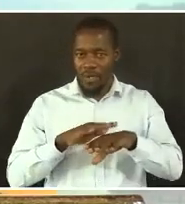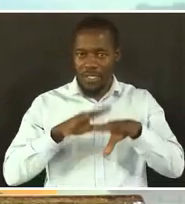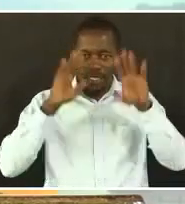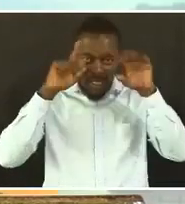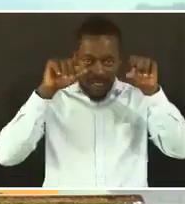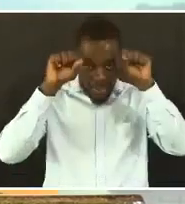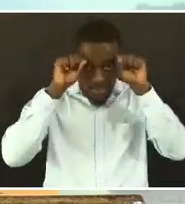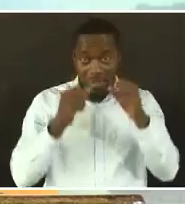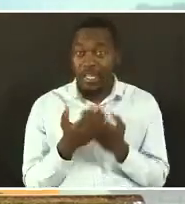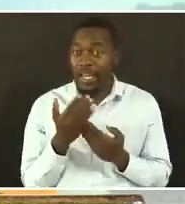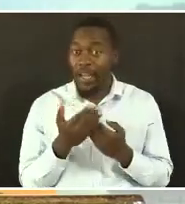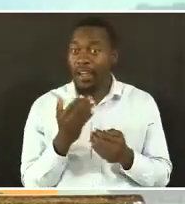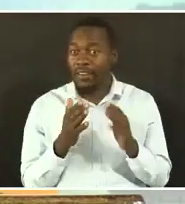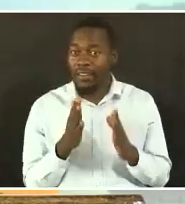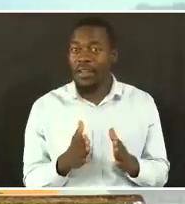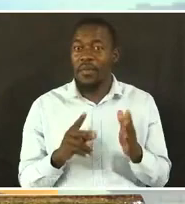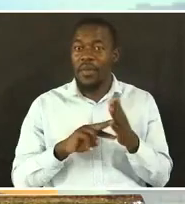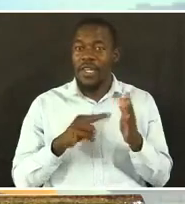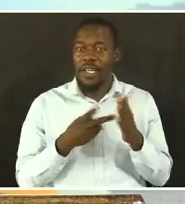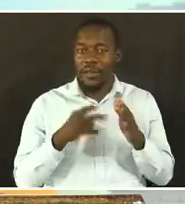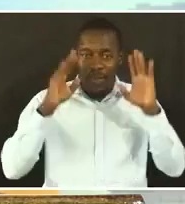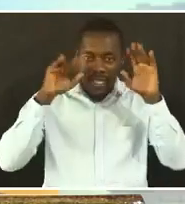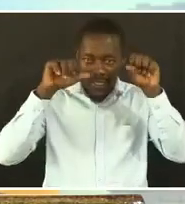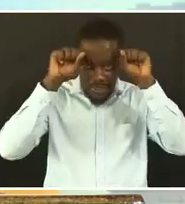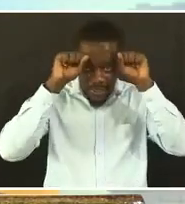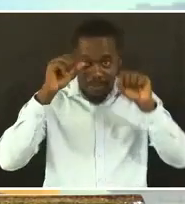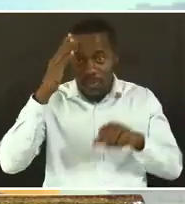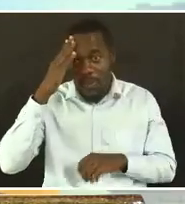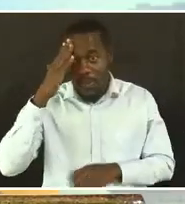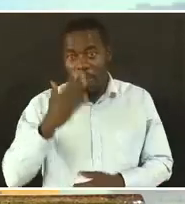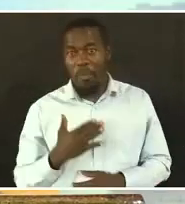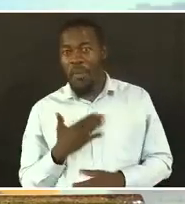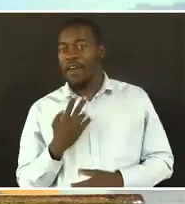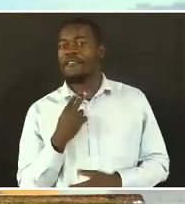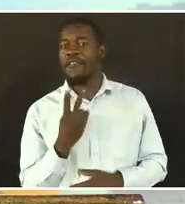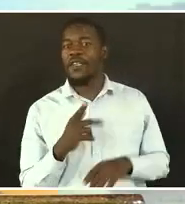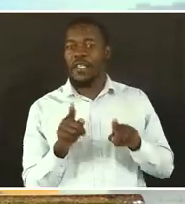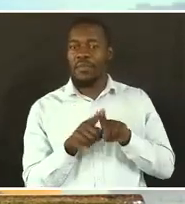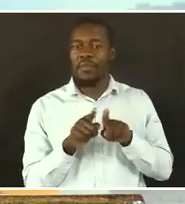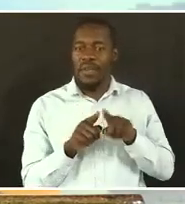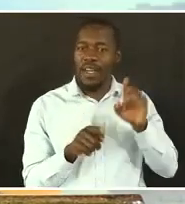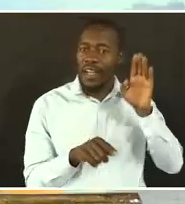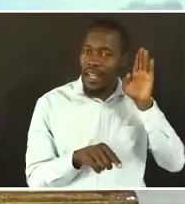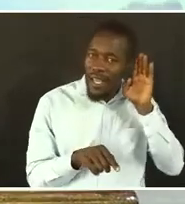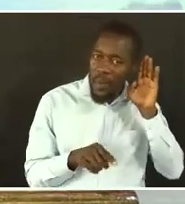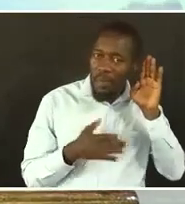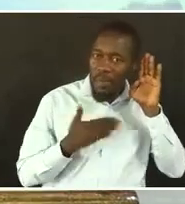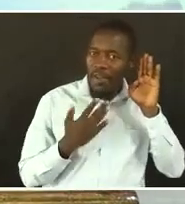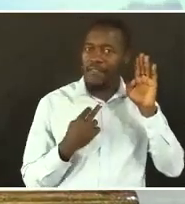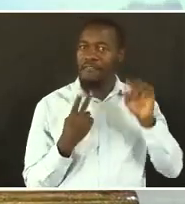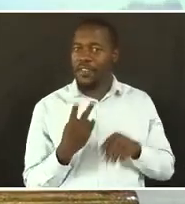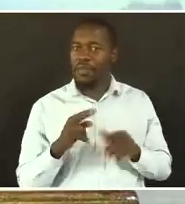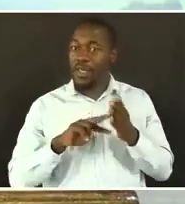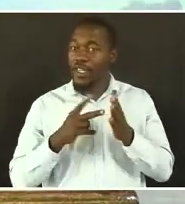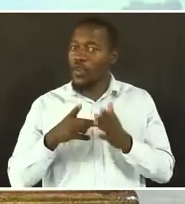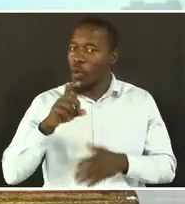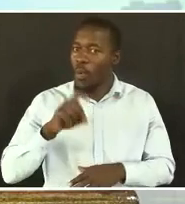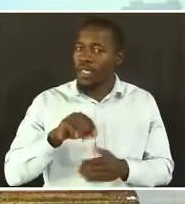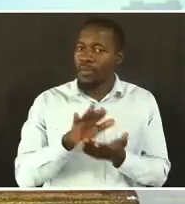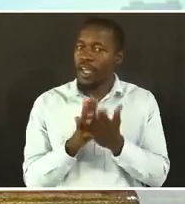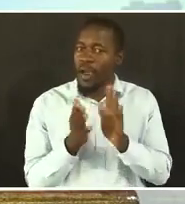And that's why he says, my sheep know my voice and they come at my call. You have to be a sheep for you to listen to